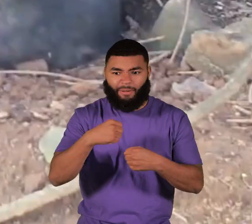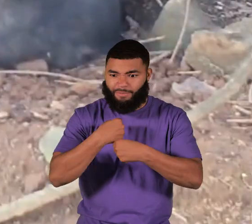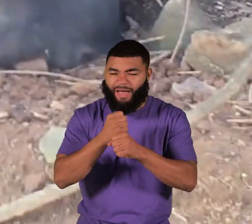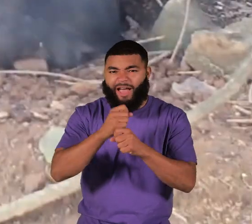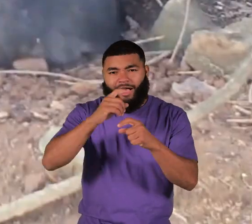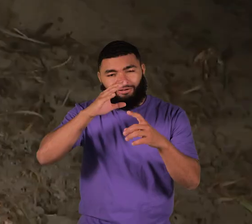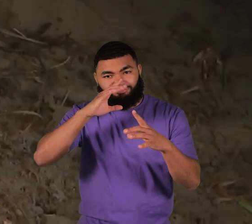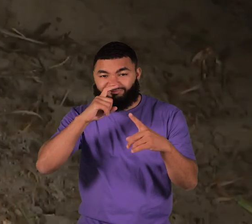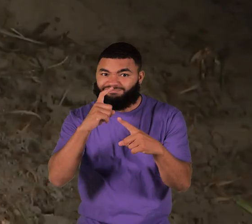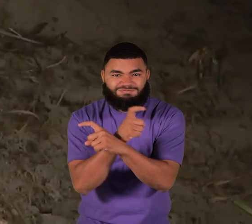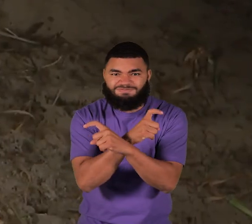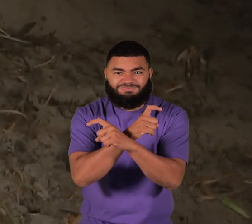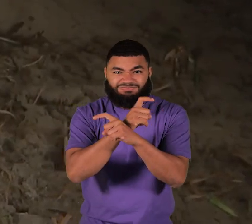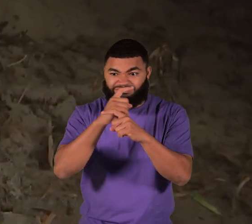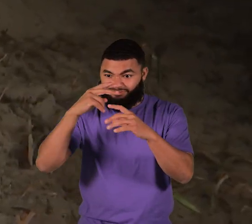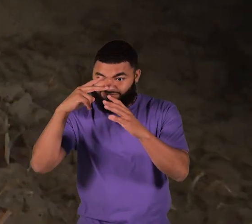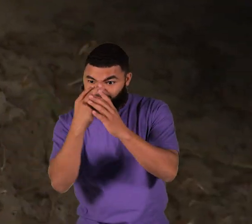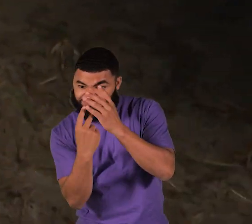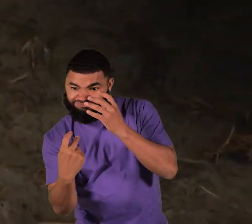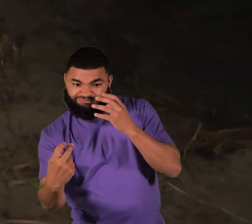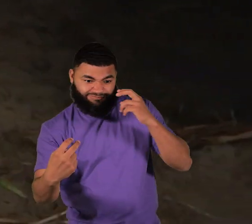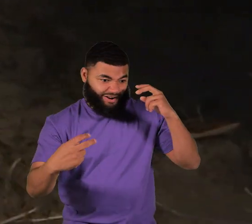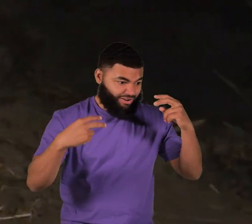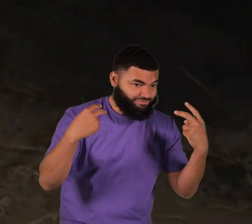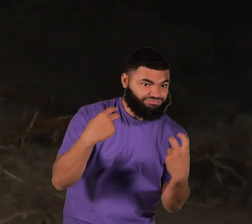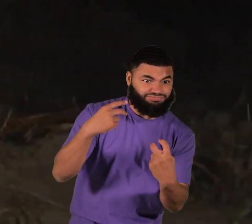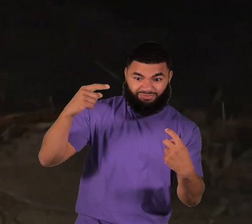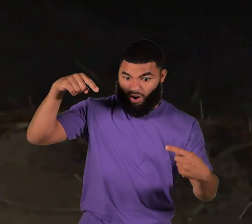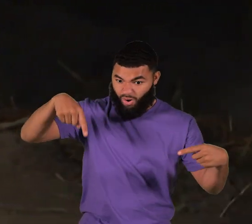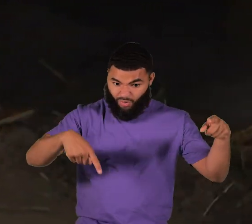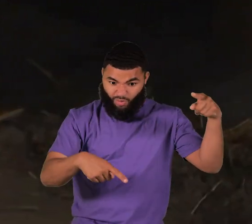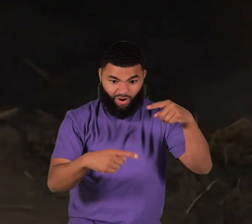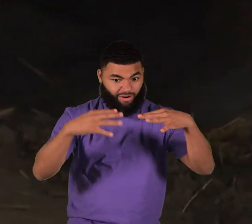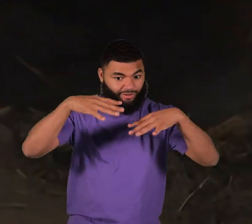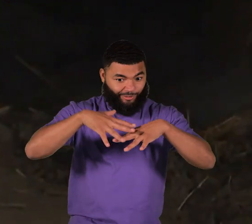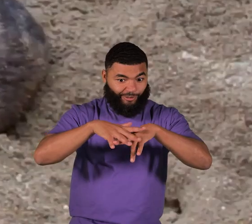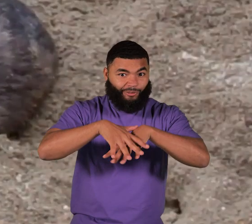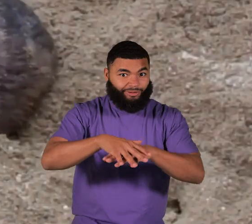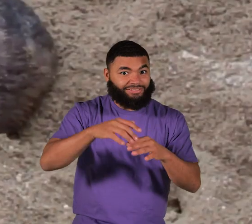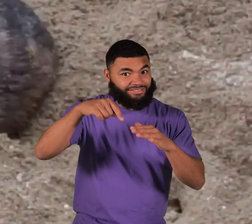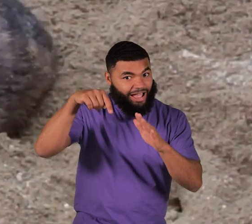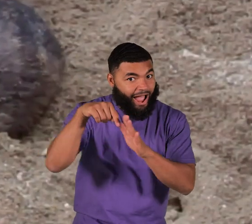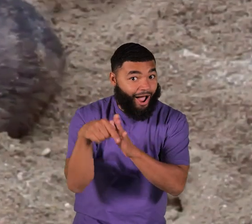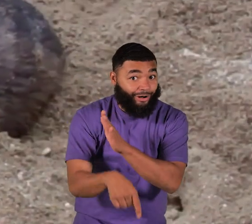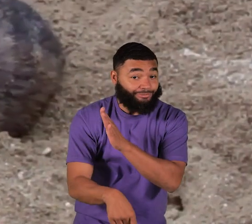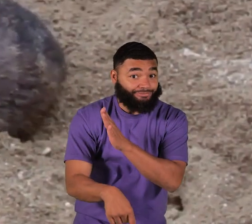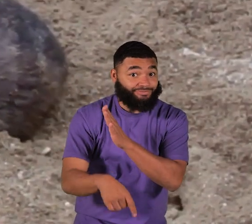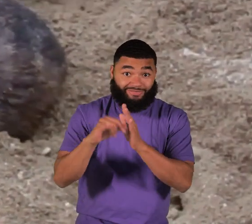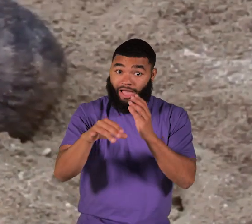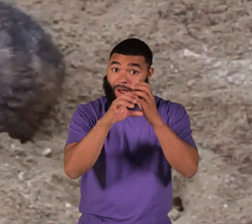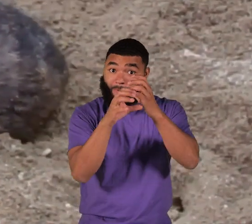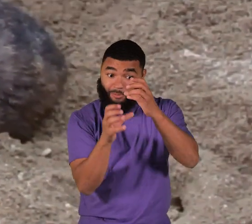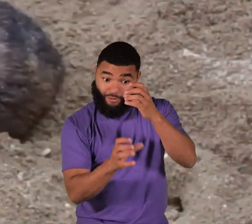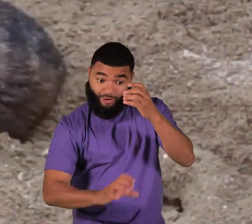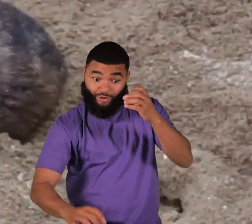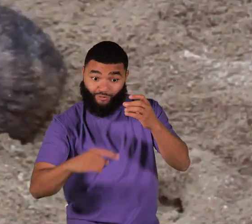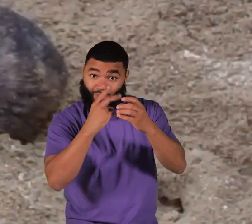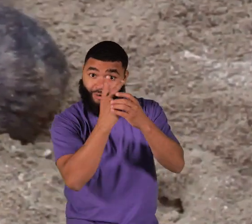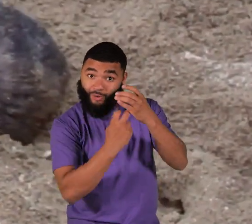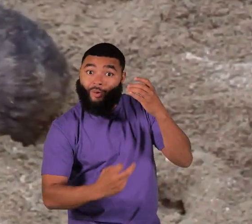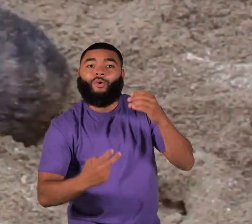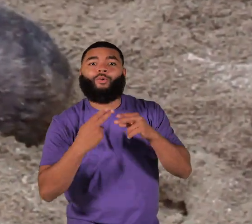tunnel systems with multiple entrances and chambers. The burrows, called warrens,